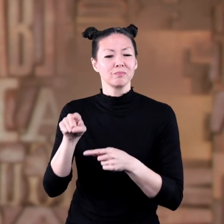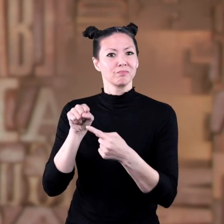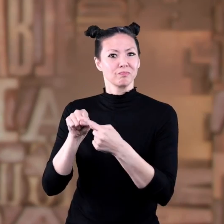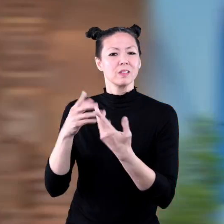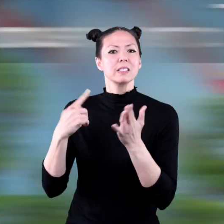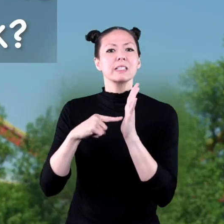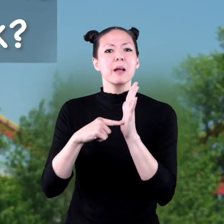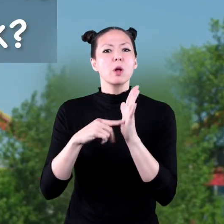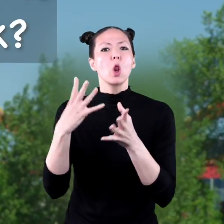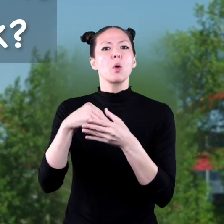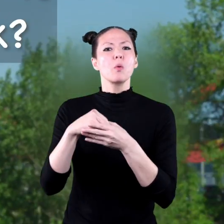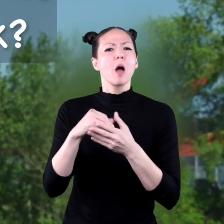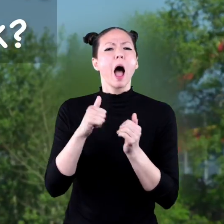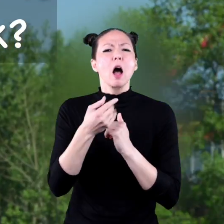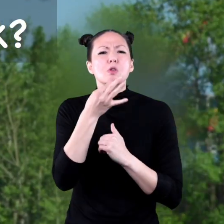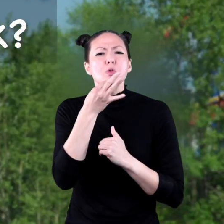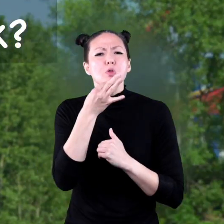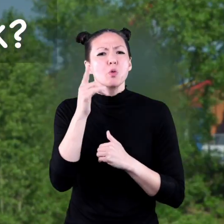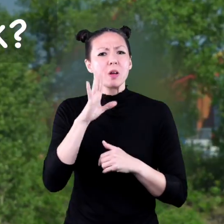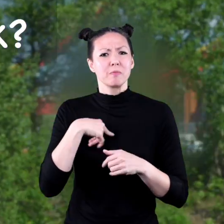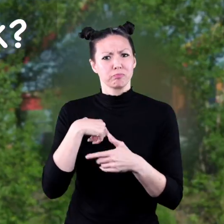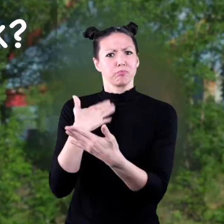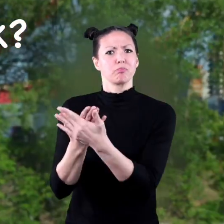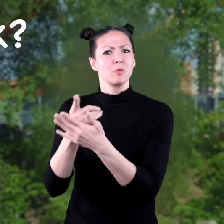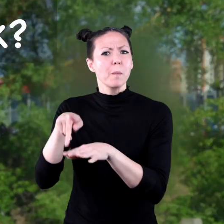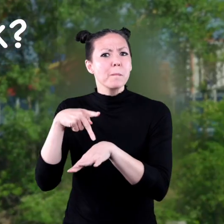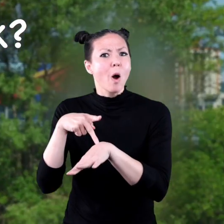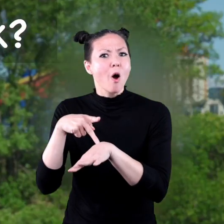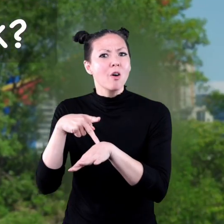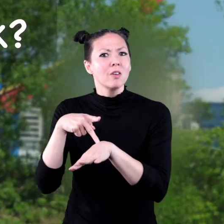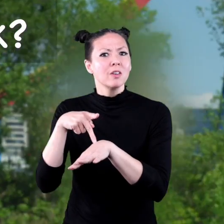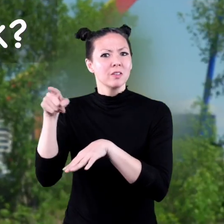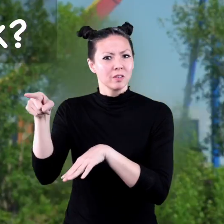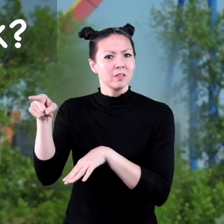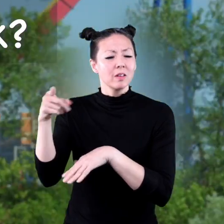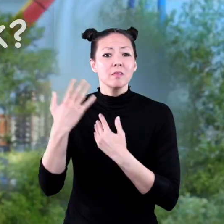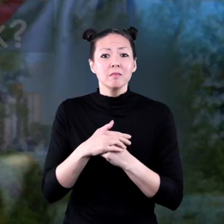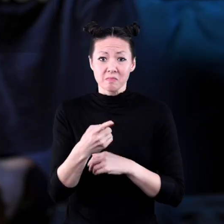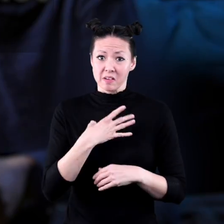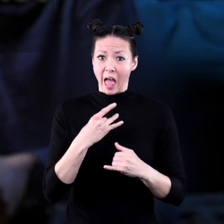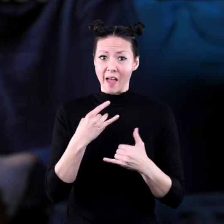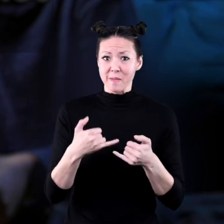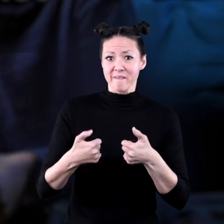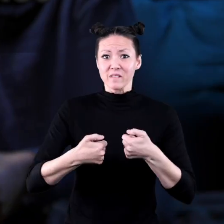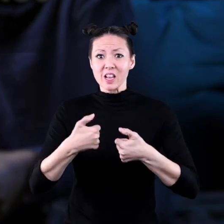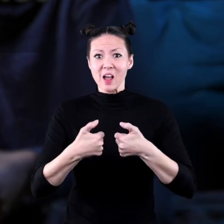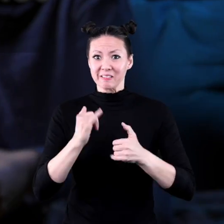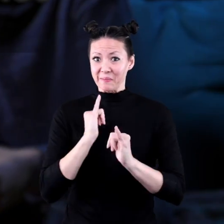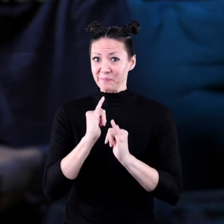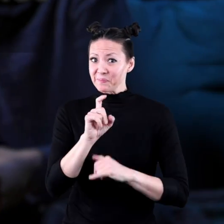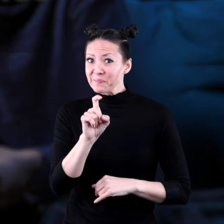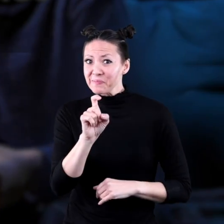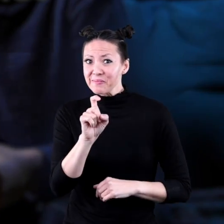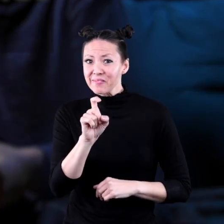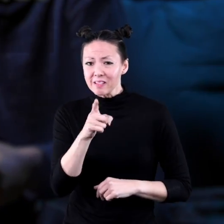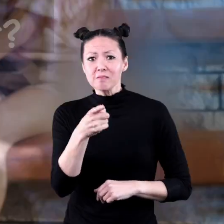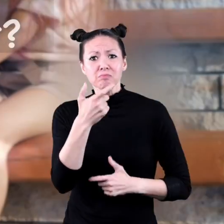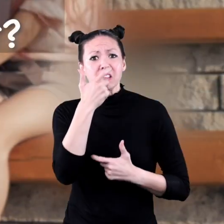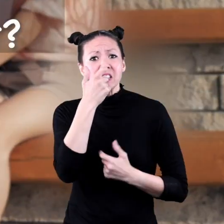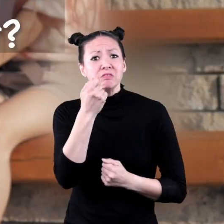question mark. Examples include, how soon will we get to the amusement park? Do you like video games as much as I